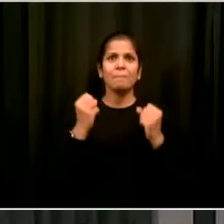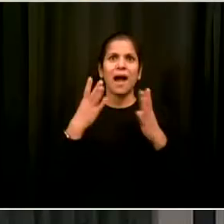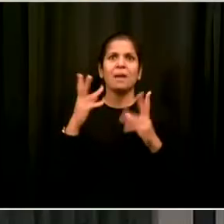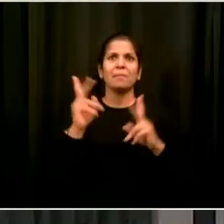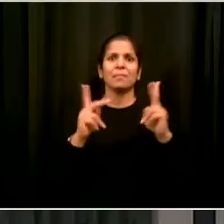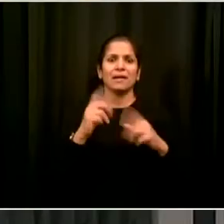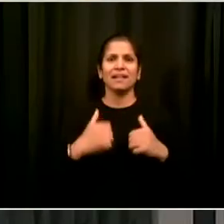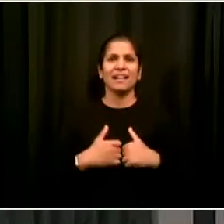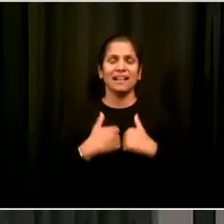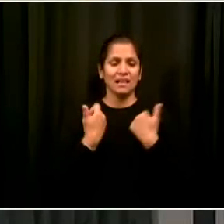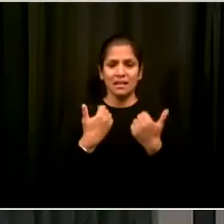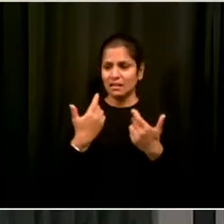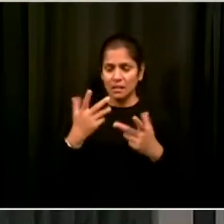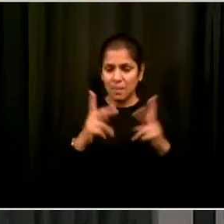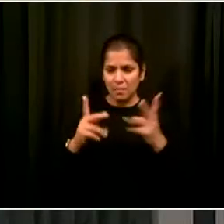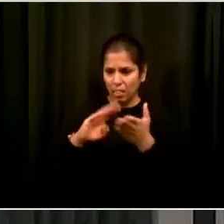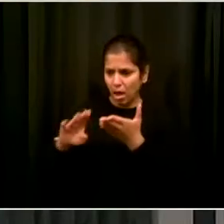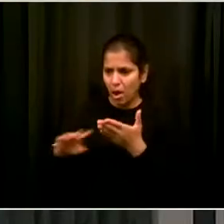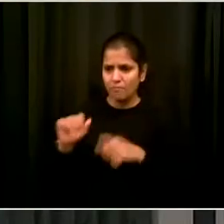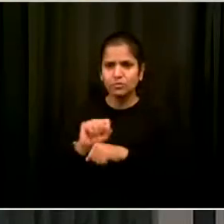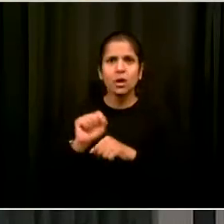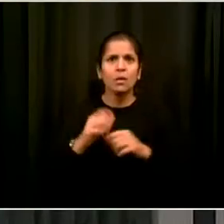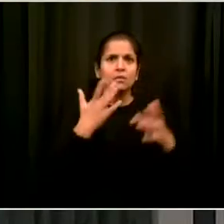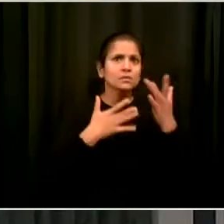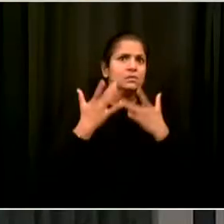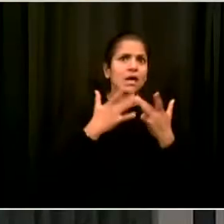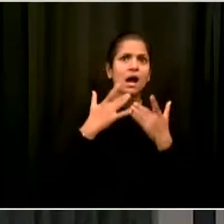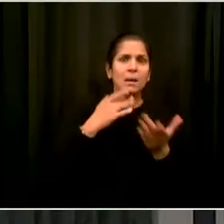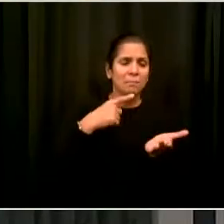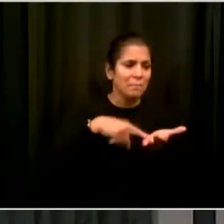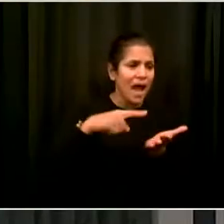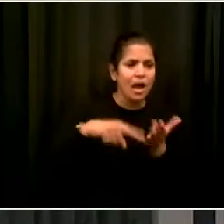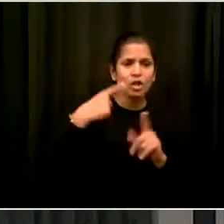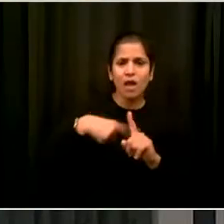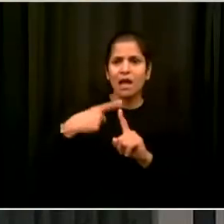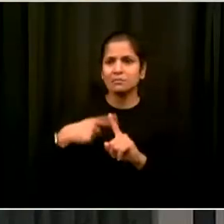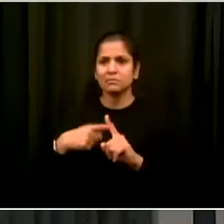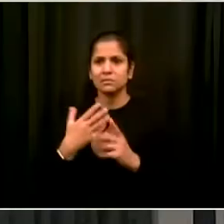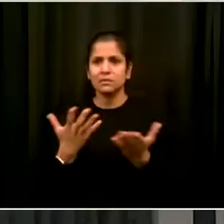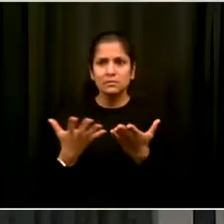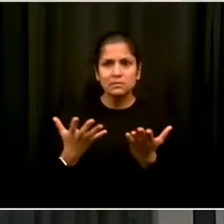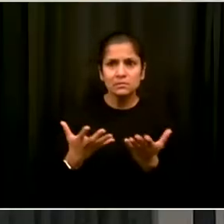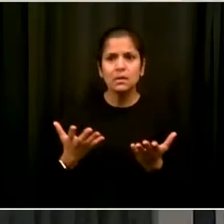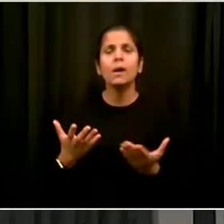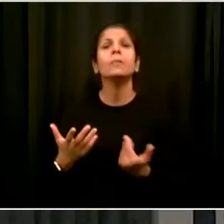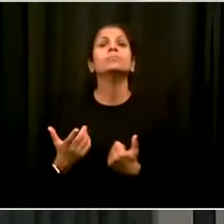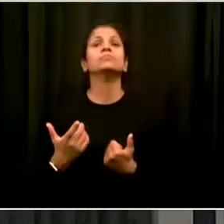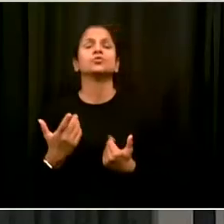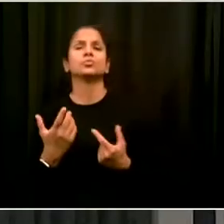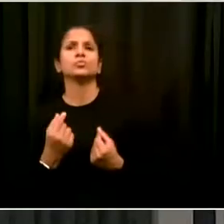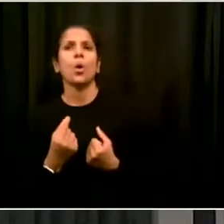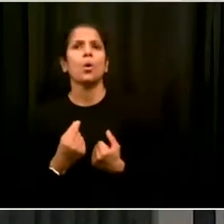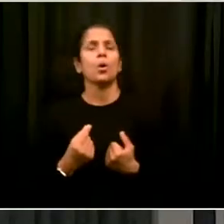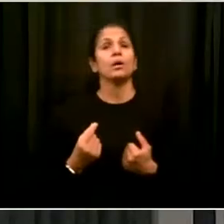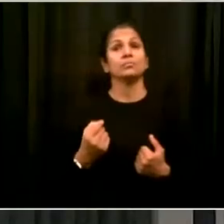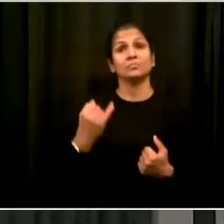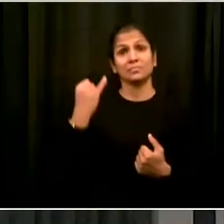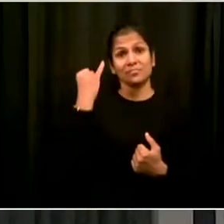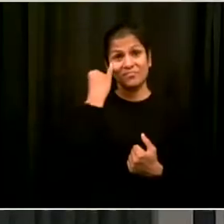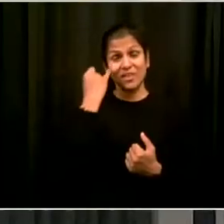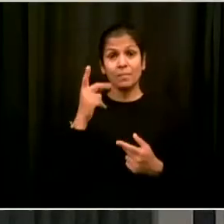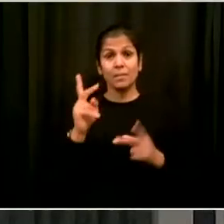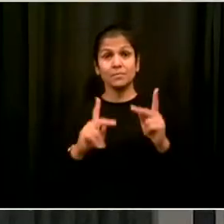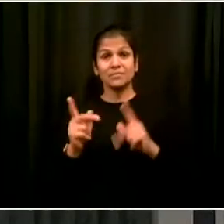executive order, I think, will be expired as well. So if those people evict from a house or